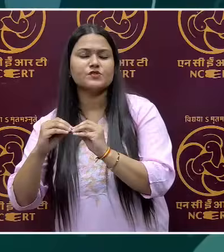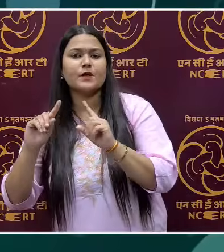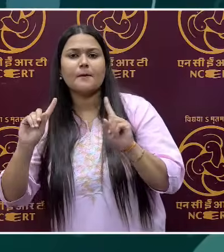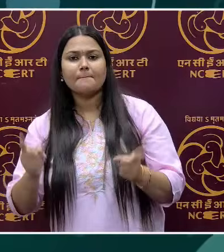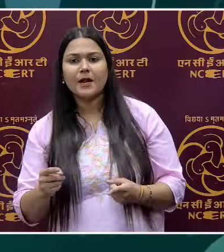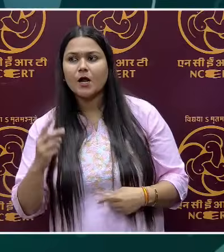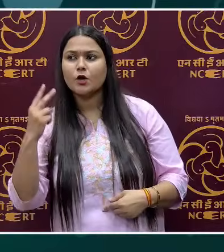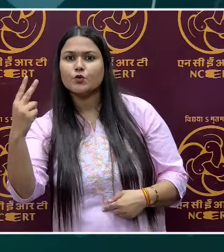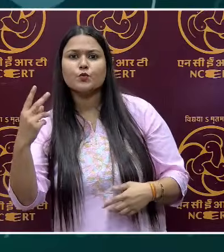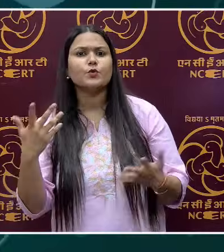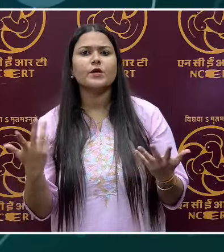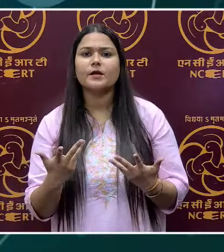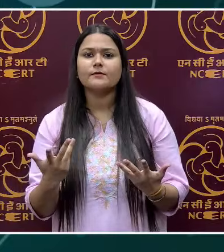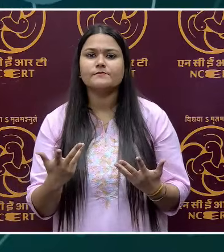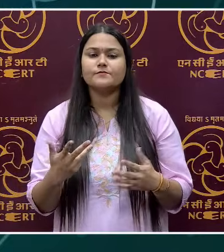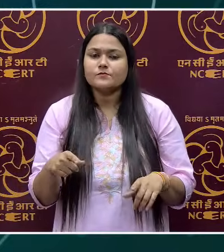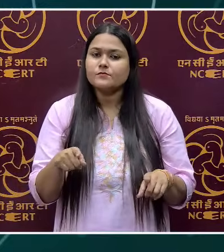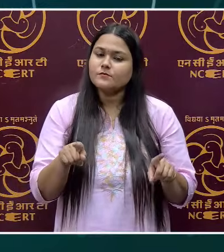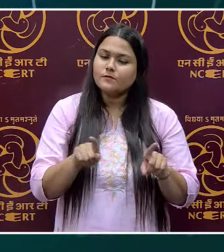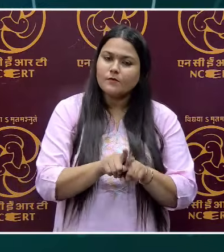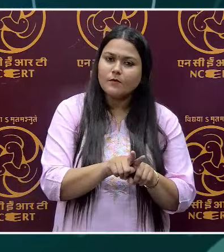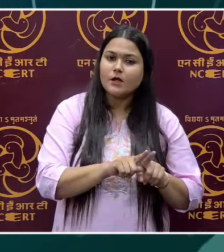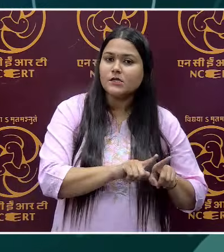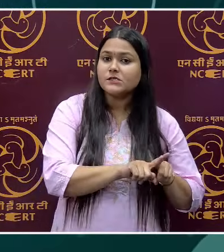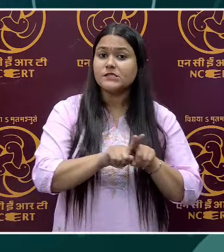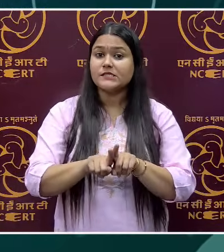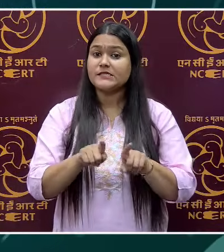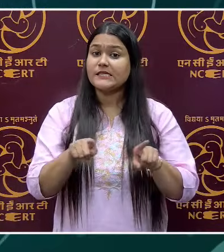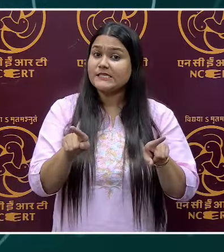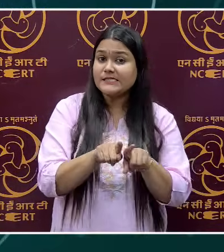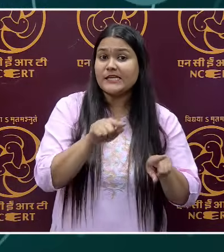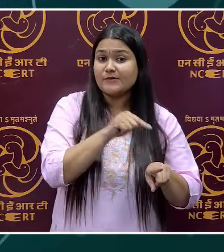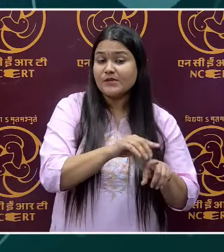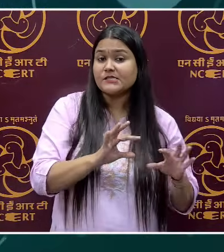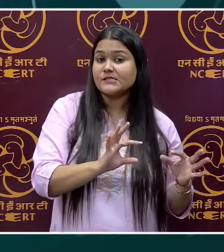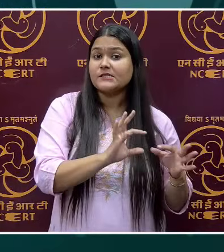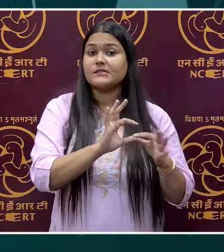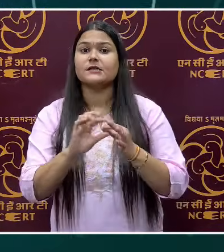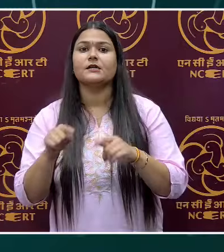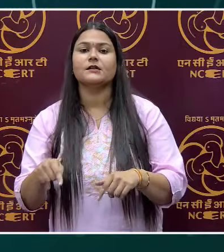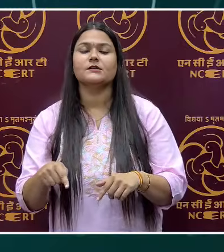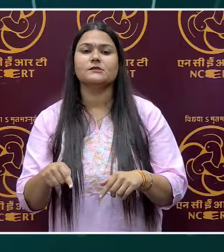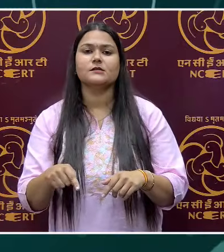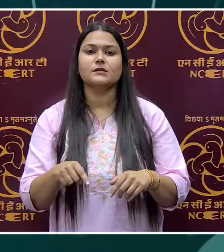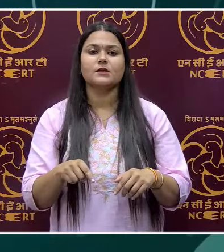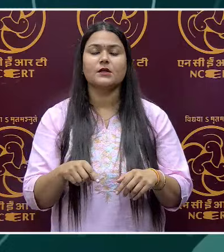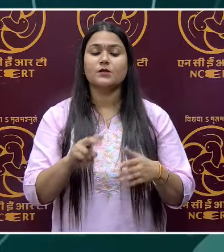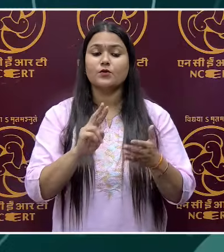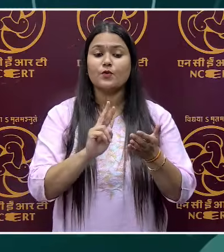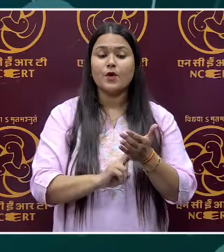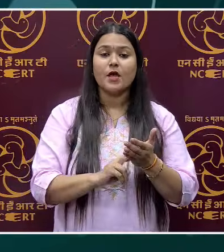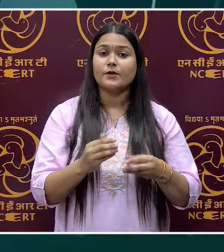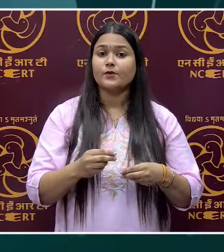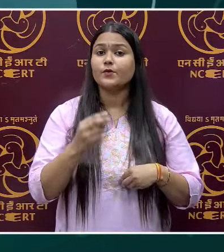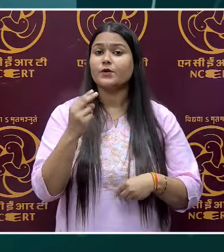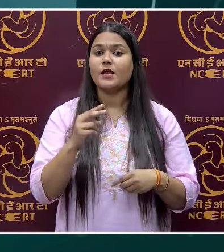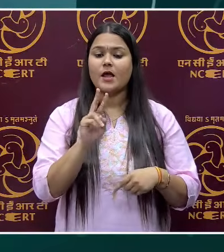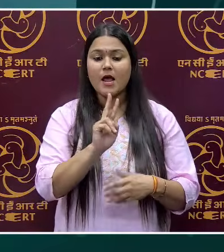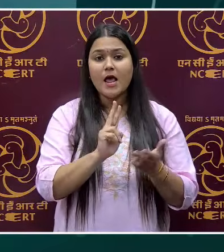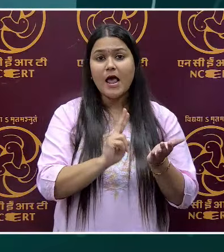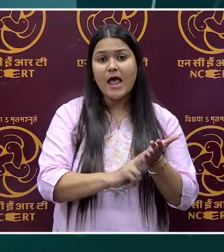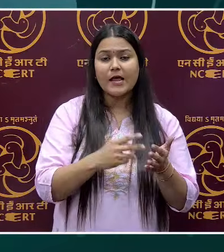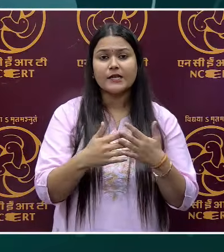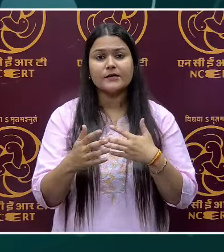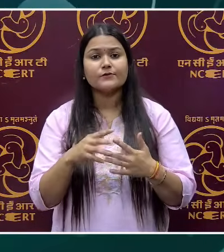square. So that we get from this expansion. Actually we put n equal to 2 and we get that. We can put